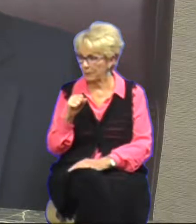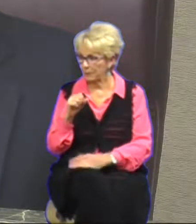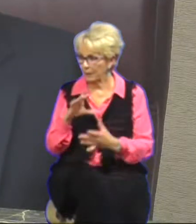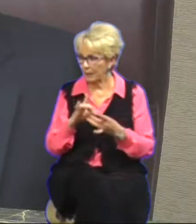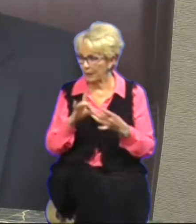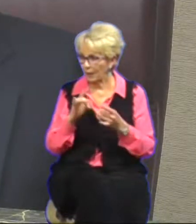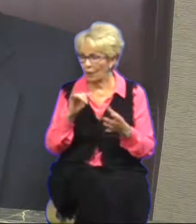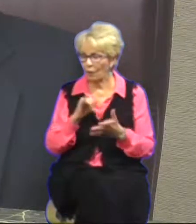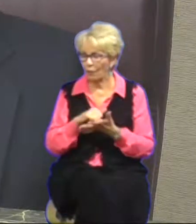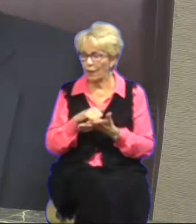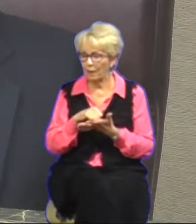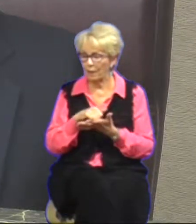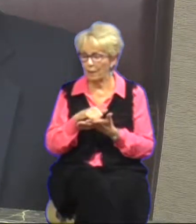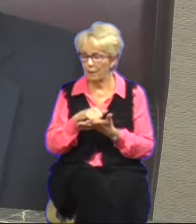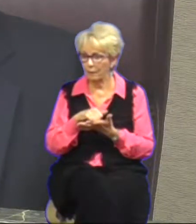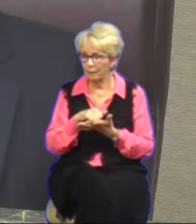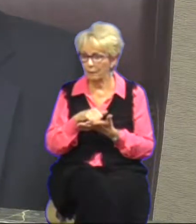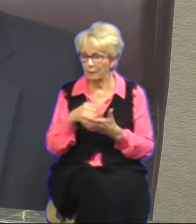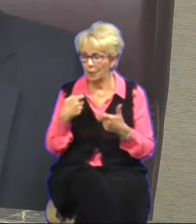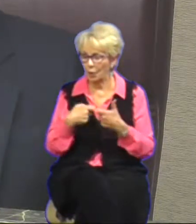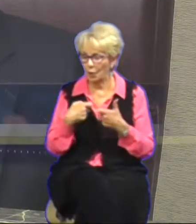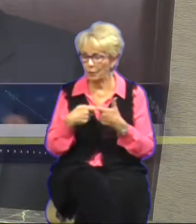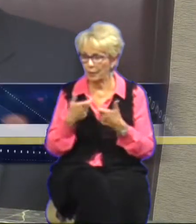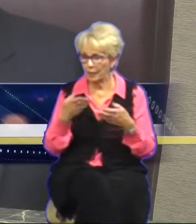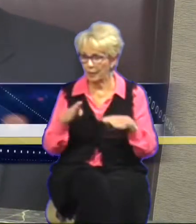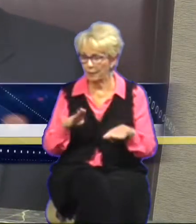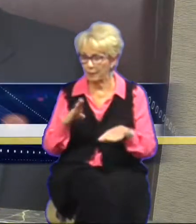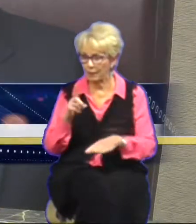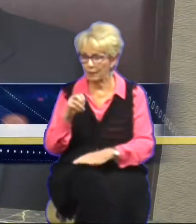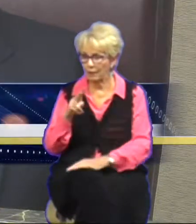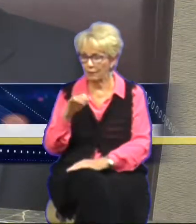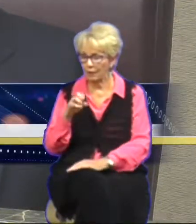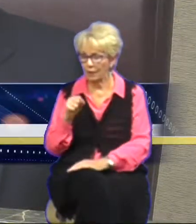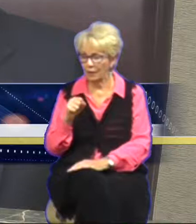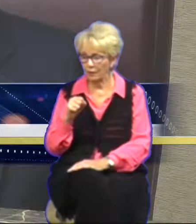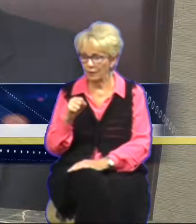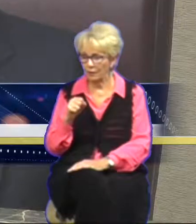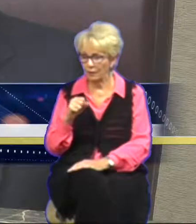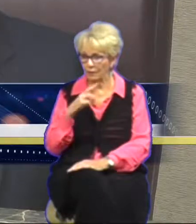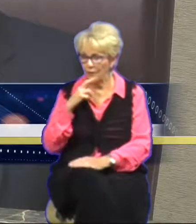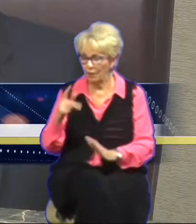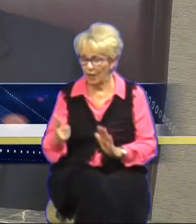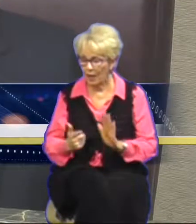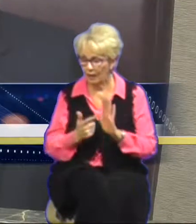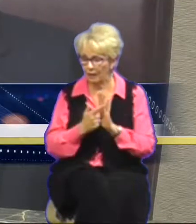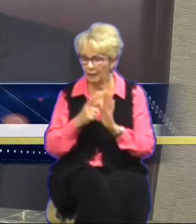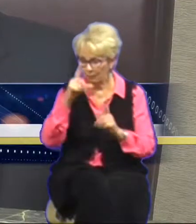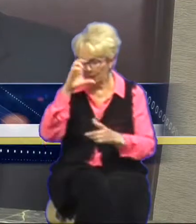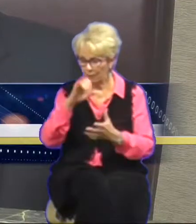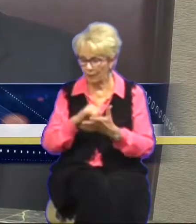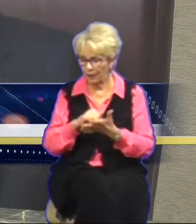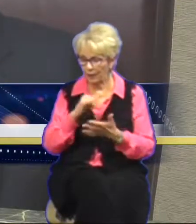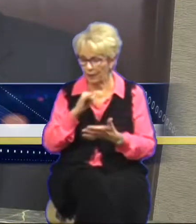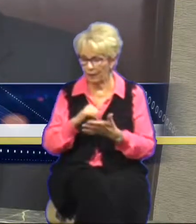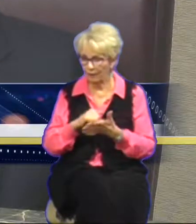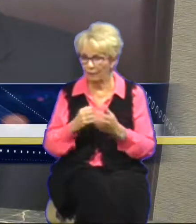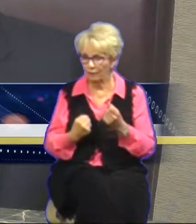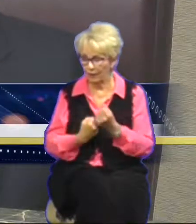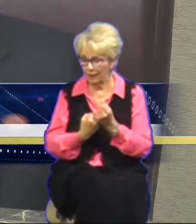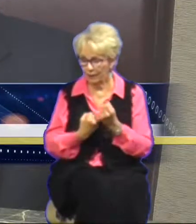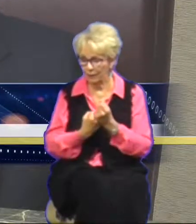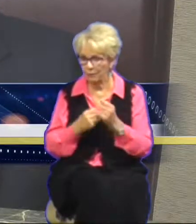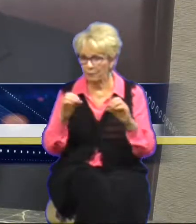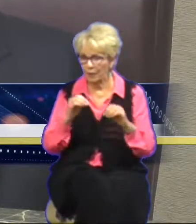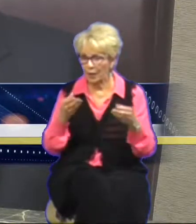states that these electronic gaming devices are illegal, I believe I would favor